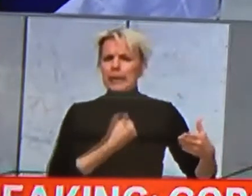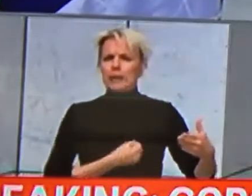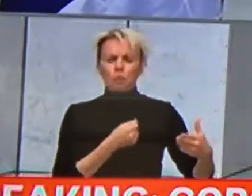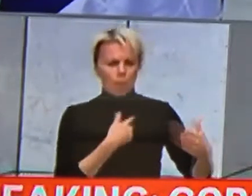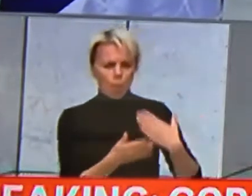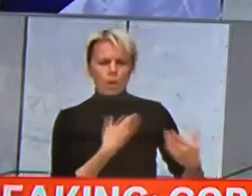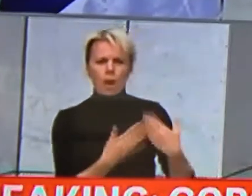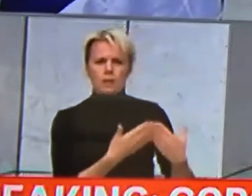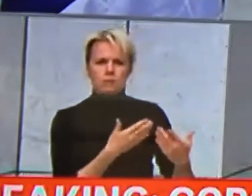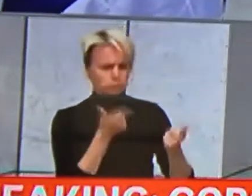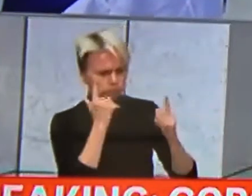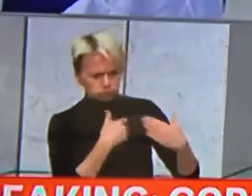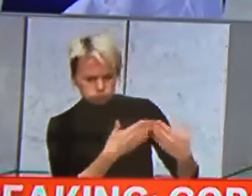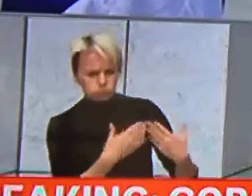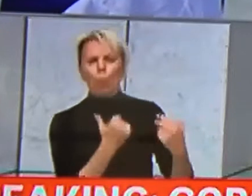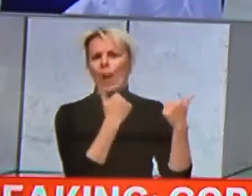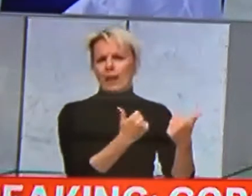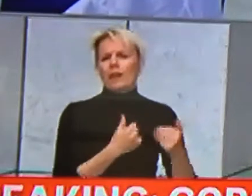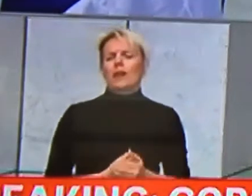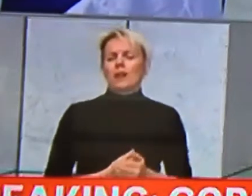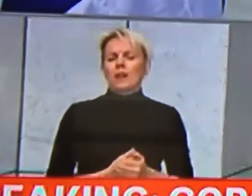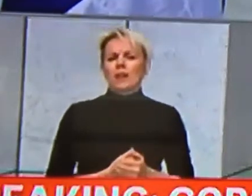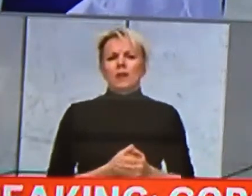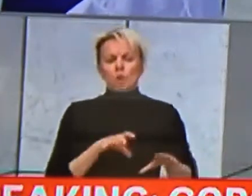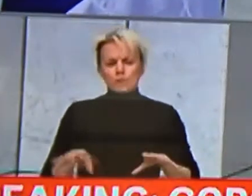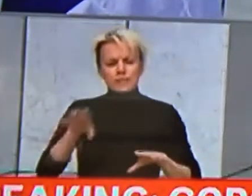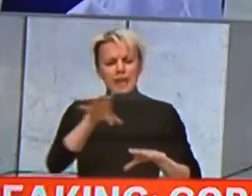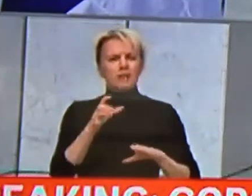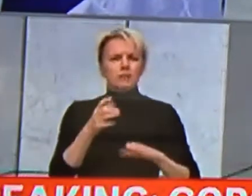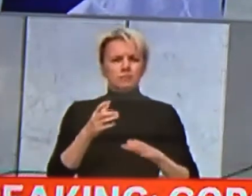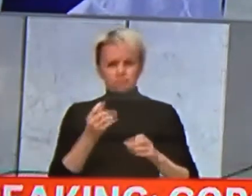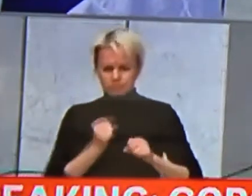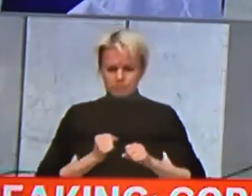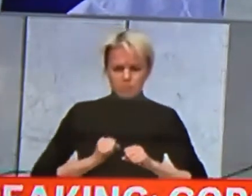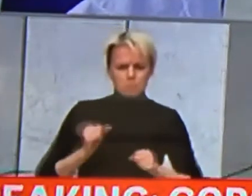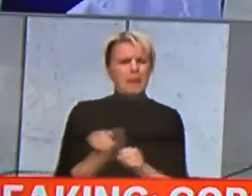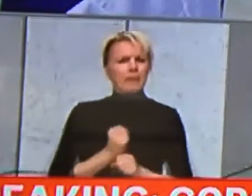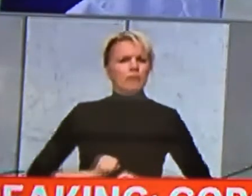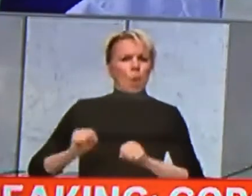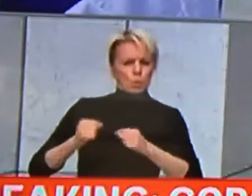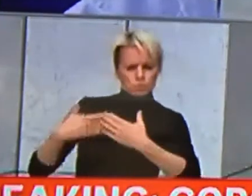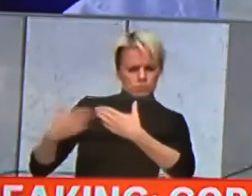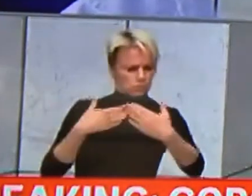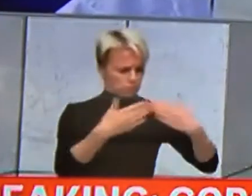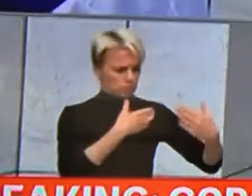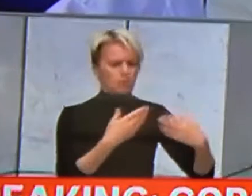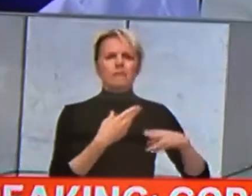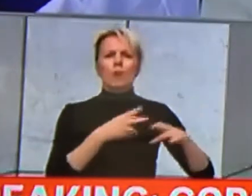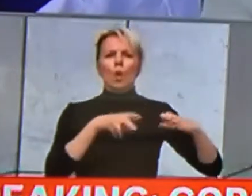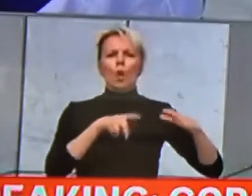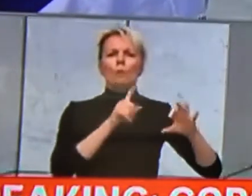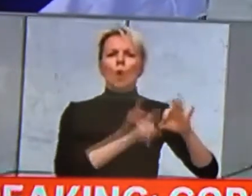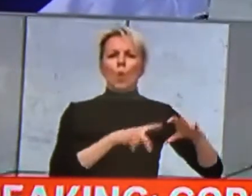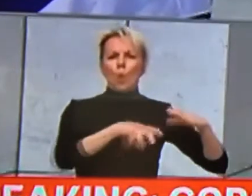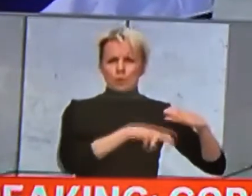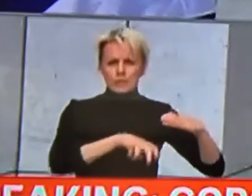to the individuals, they are being determined by the states and territories. The Commonwealth is not involved in that decision. On the issue of education, I'm glad